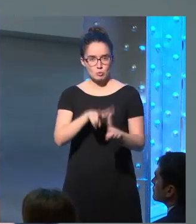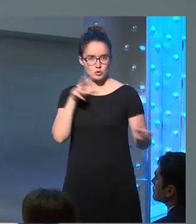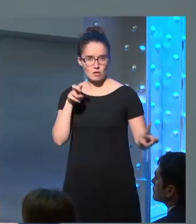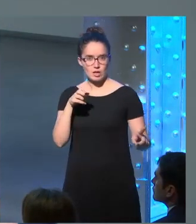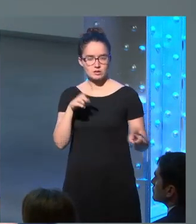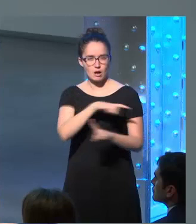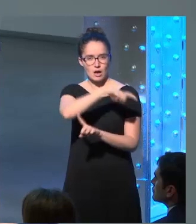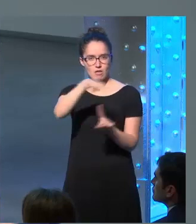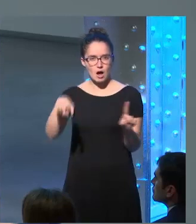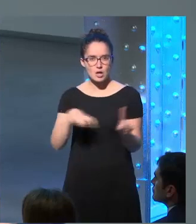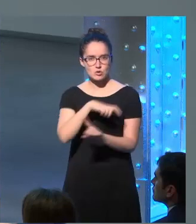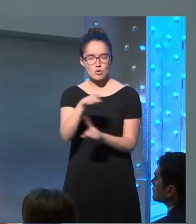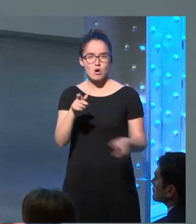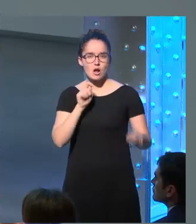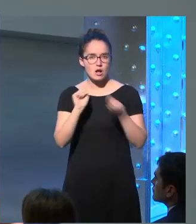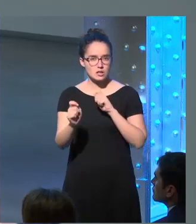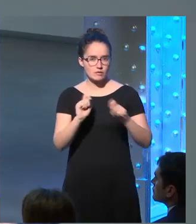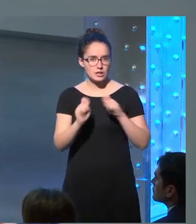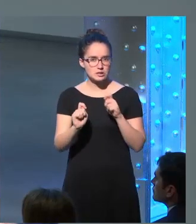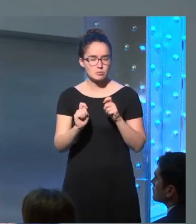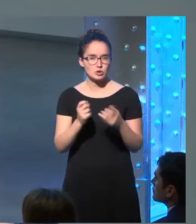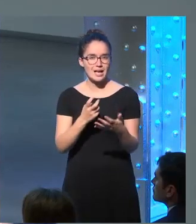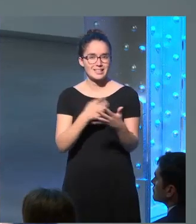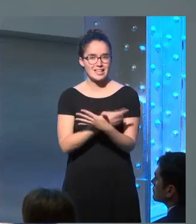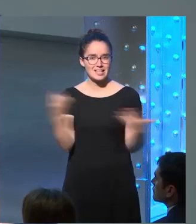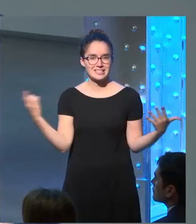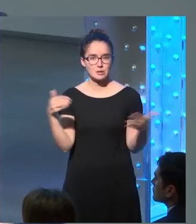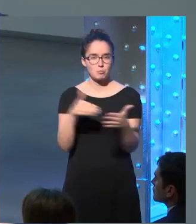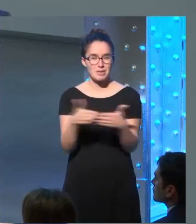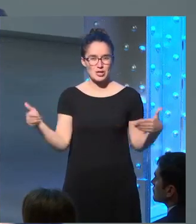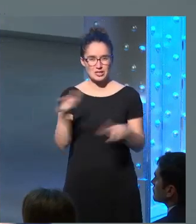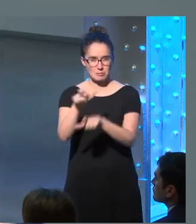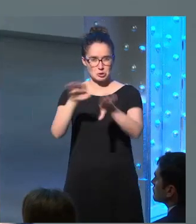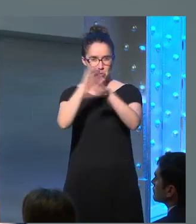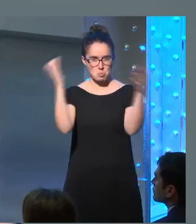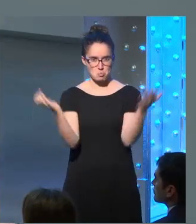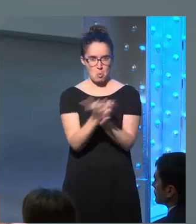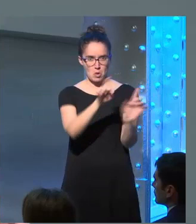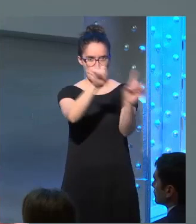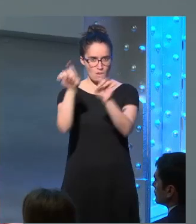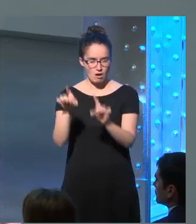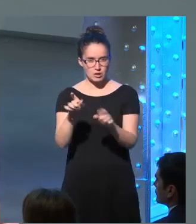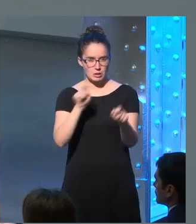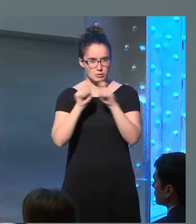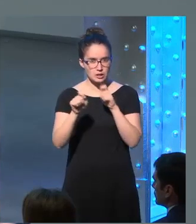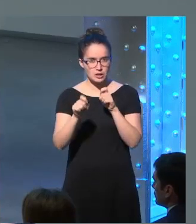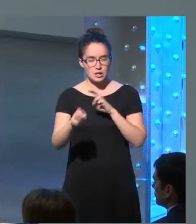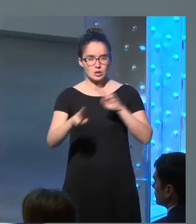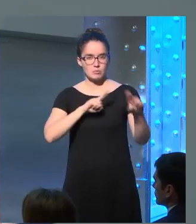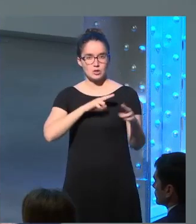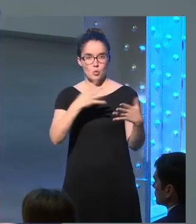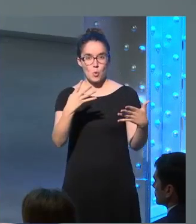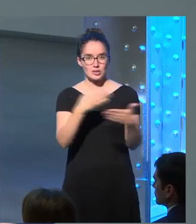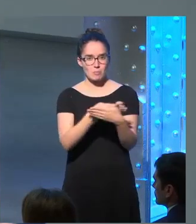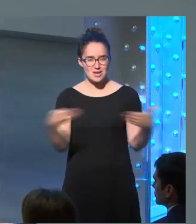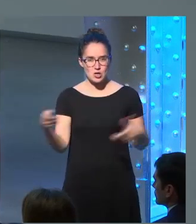skills from our perspective. Every year we interview 16 million people all over the world, and we receive